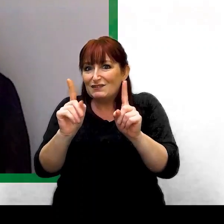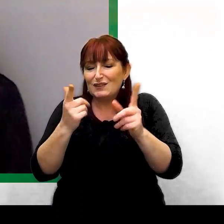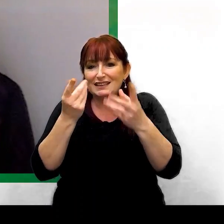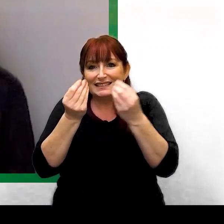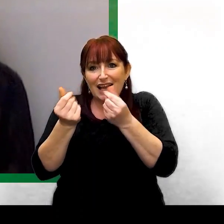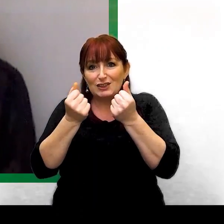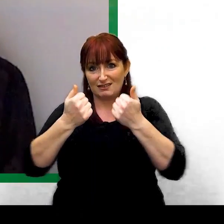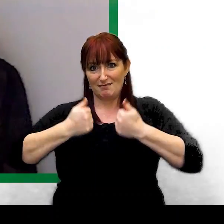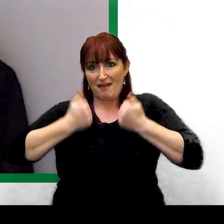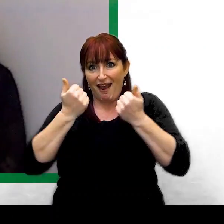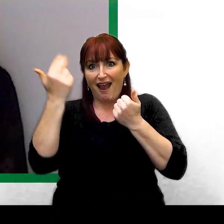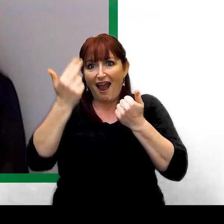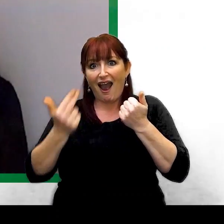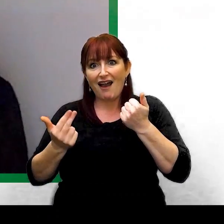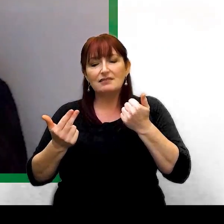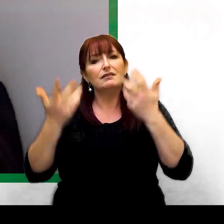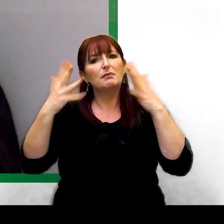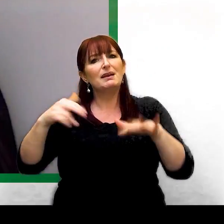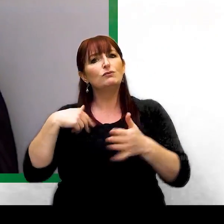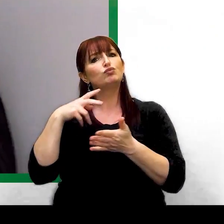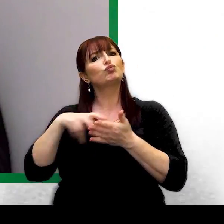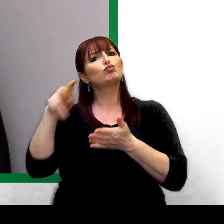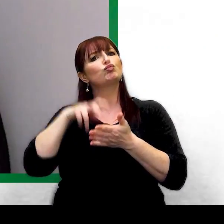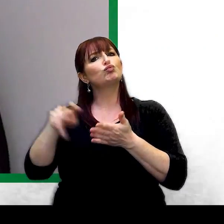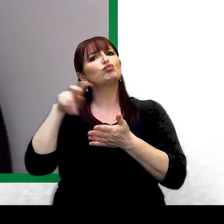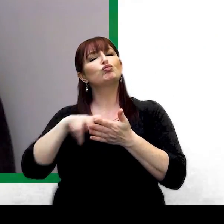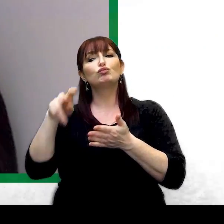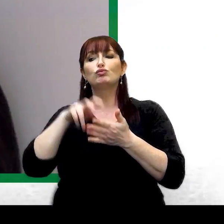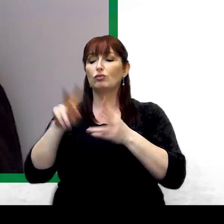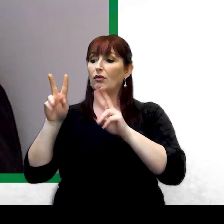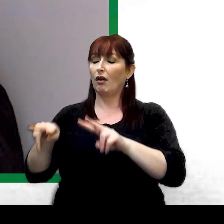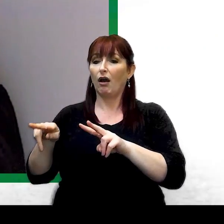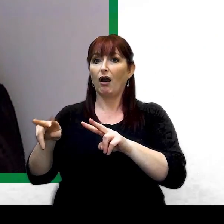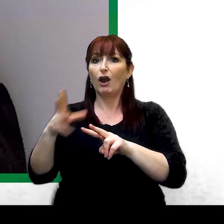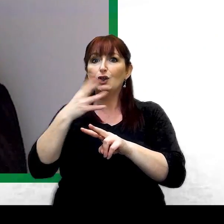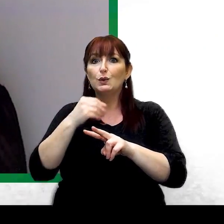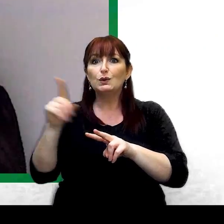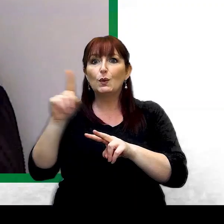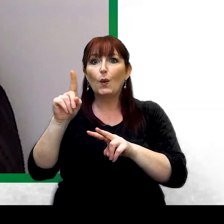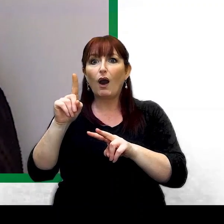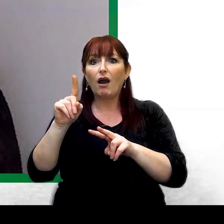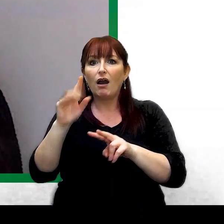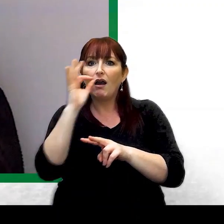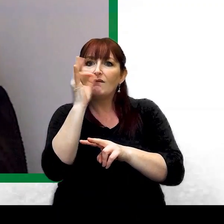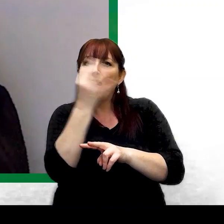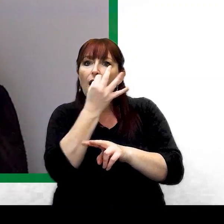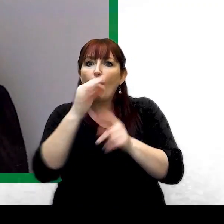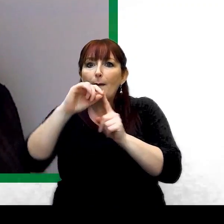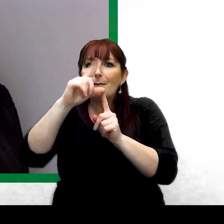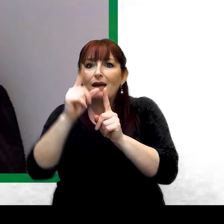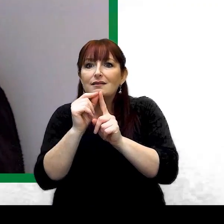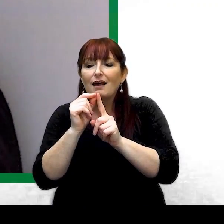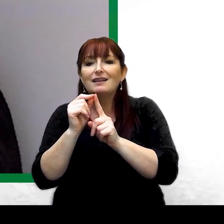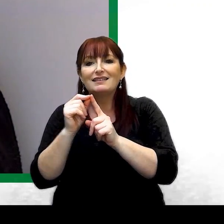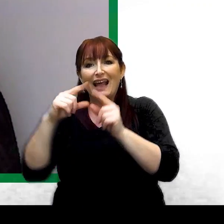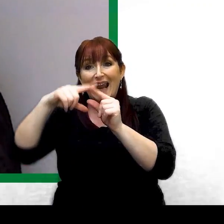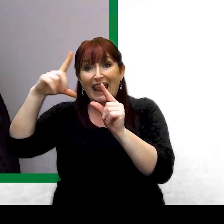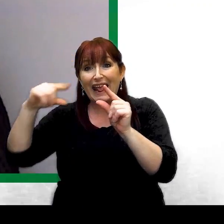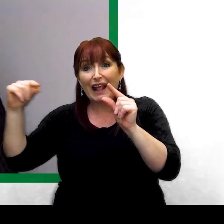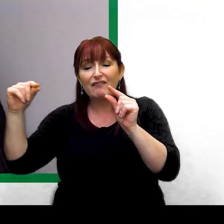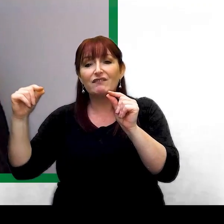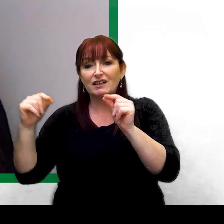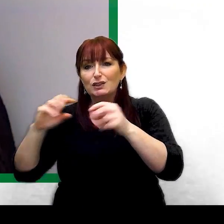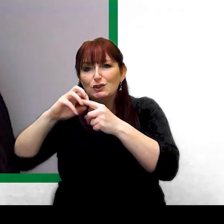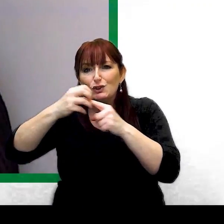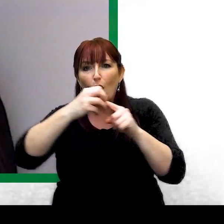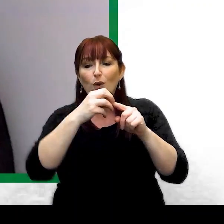different textures out on my daily walks, which has led me to end up using petals, leaves, stones, and even pine cones to create